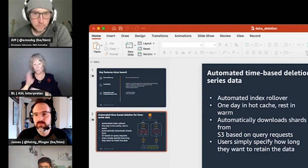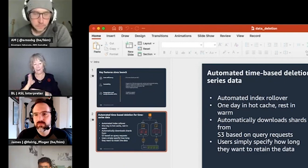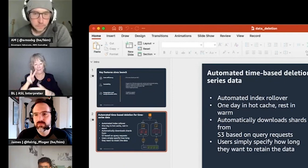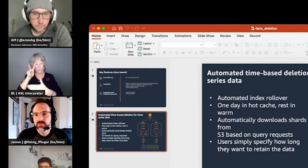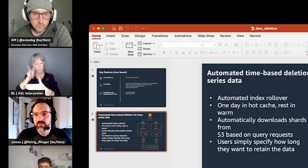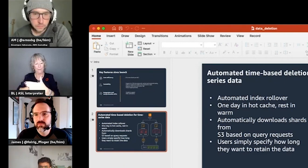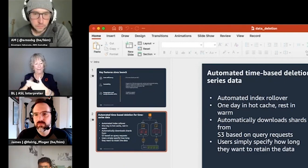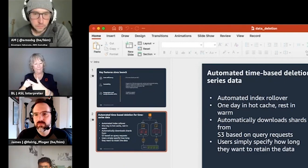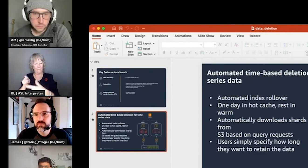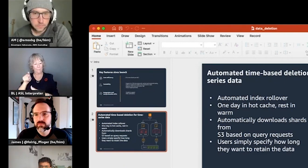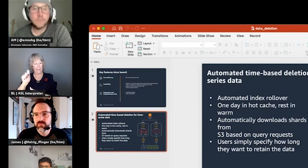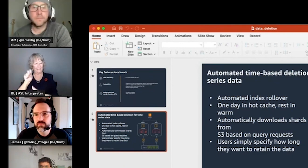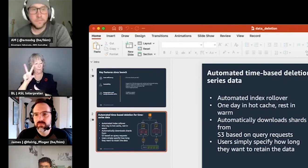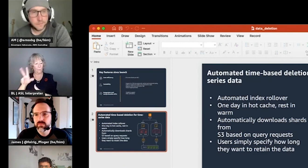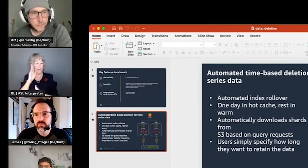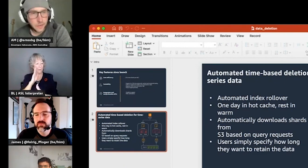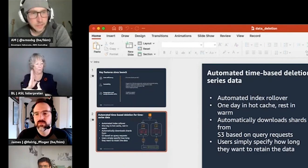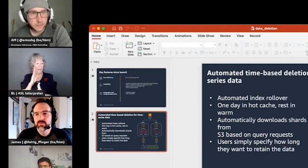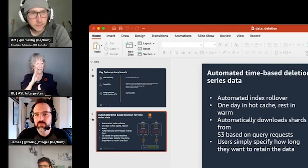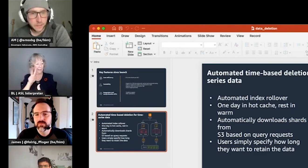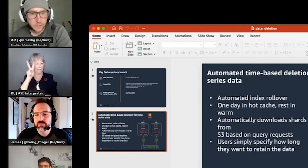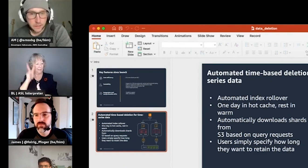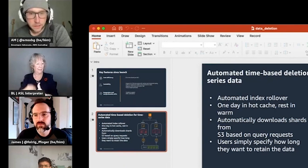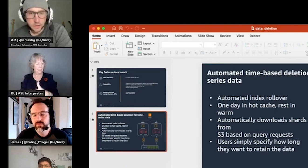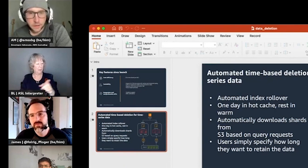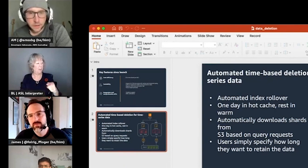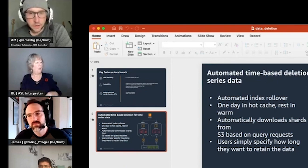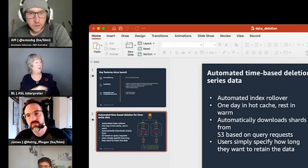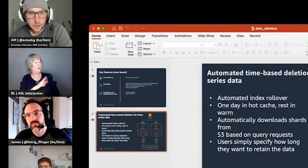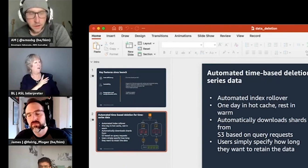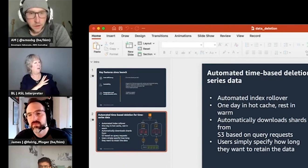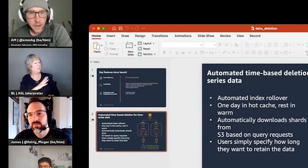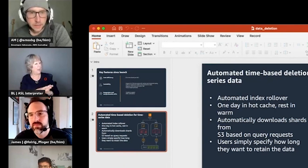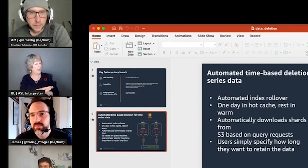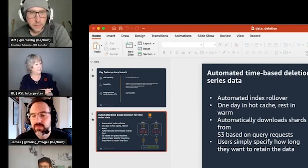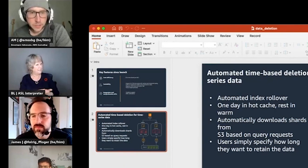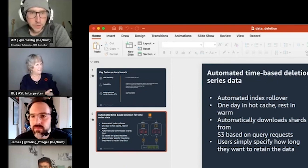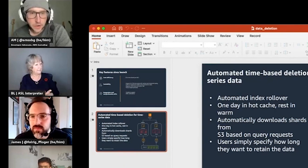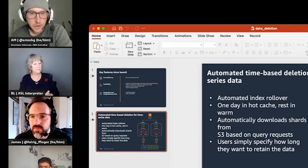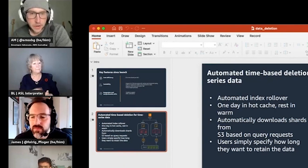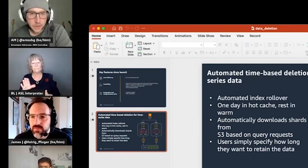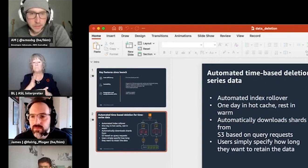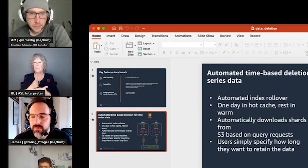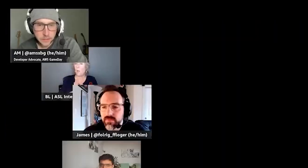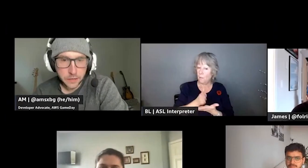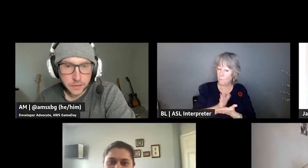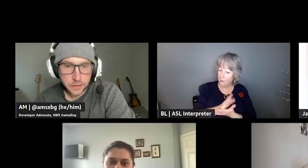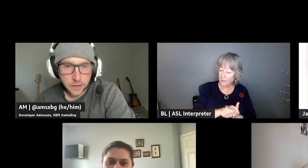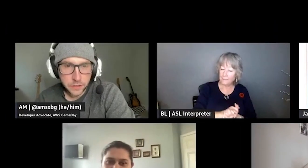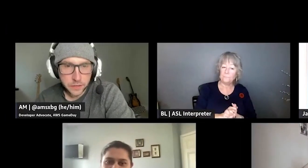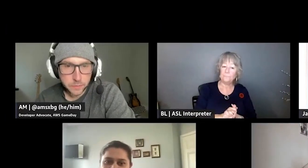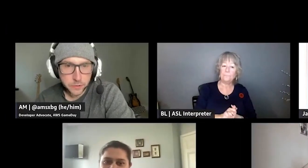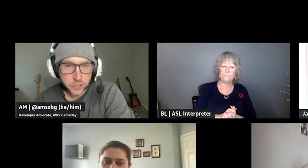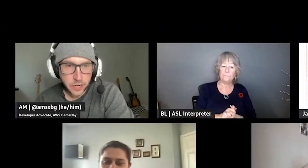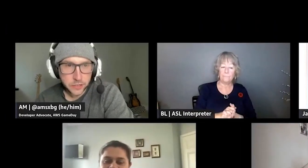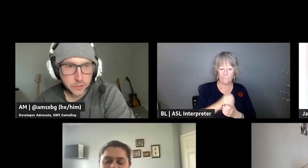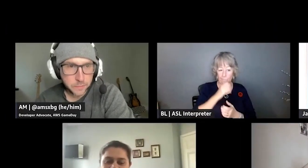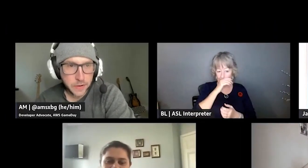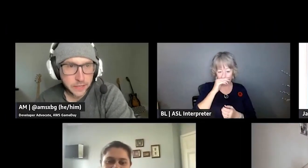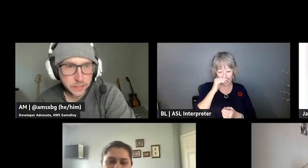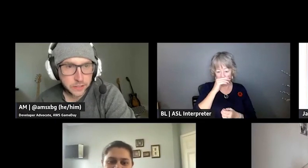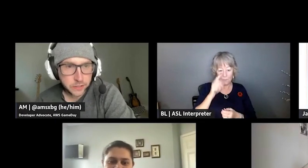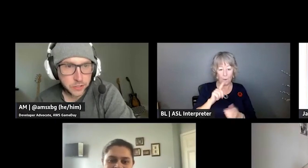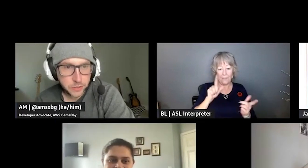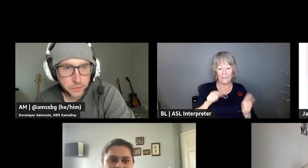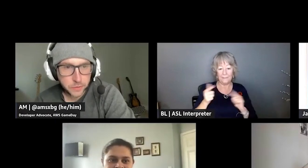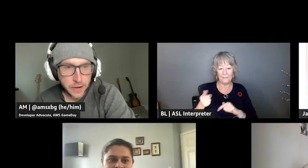from S3. Nice. Right. All right. So I think, Prashant, you're